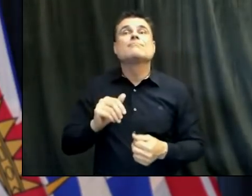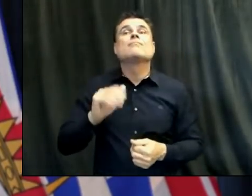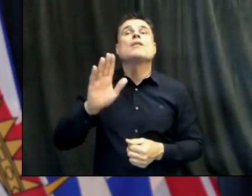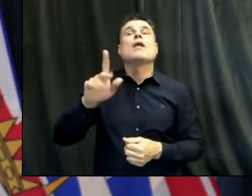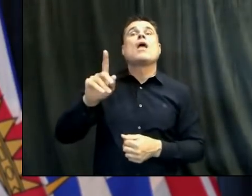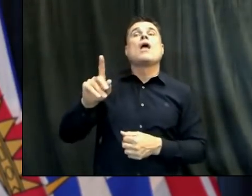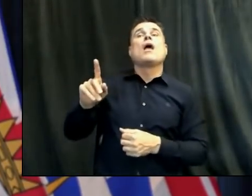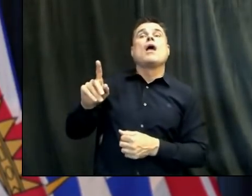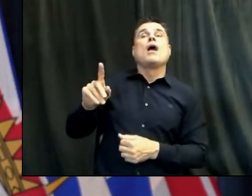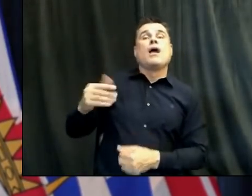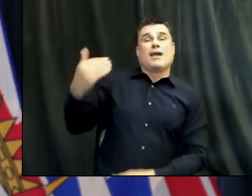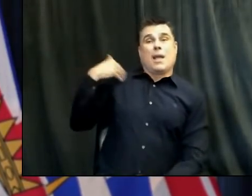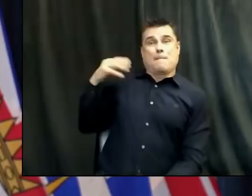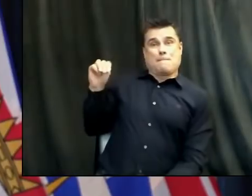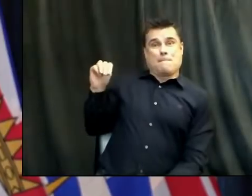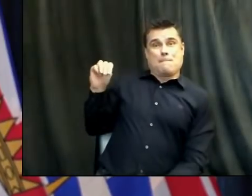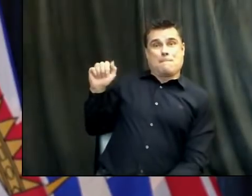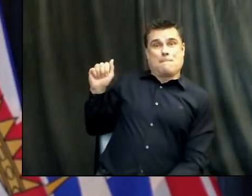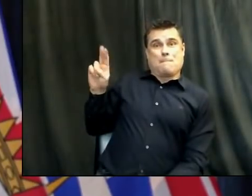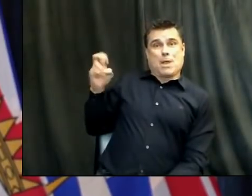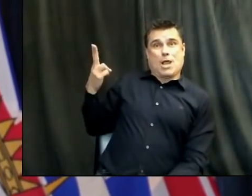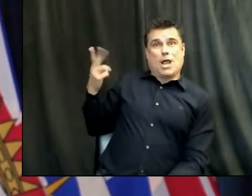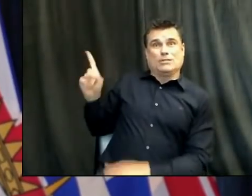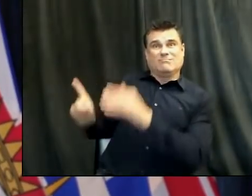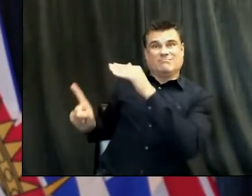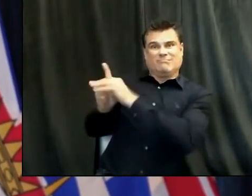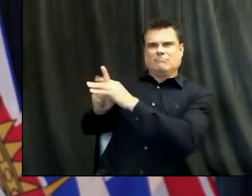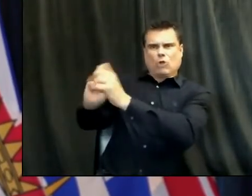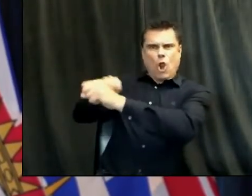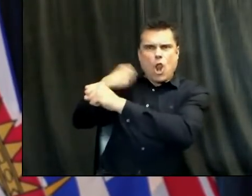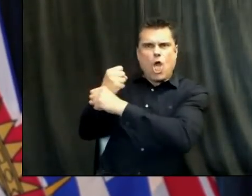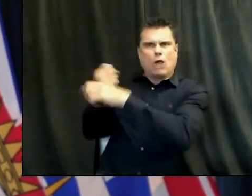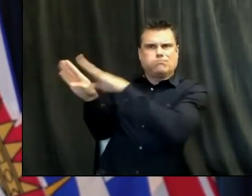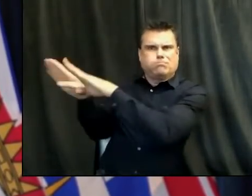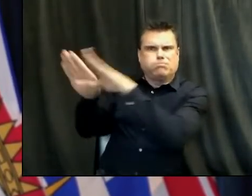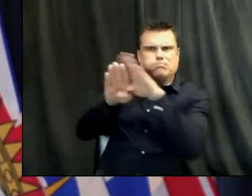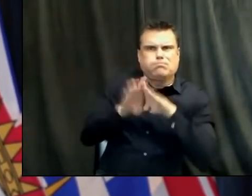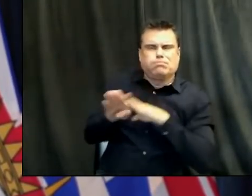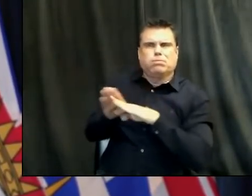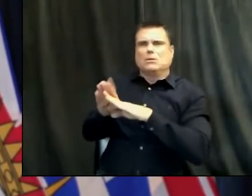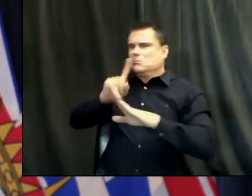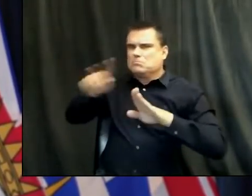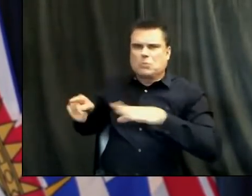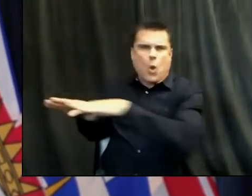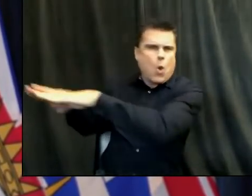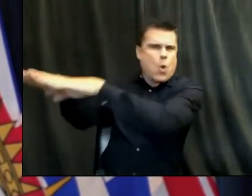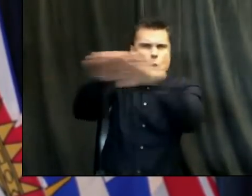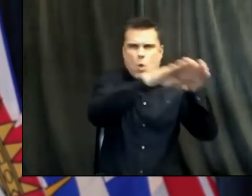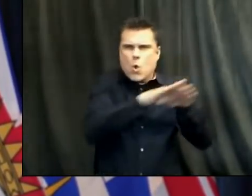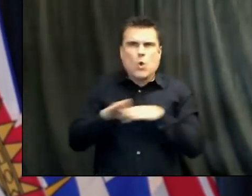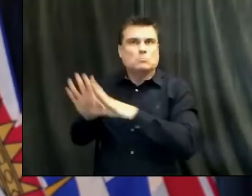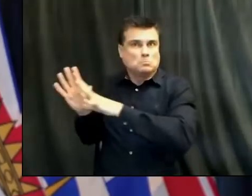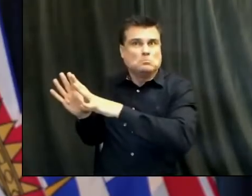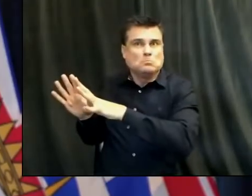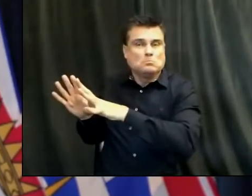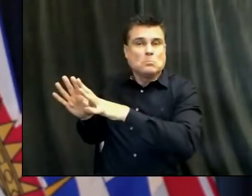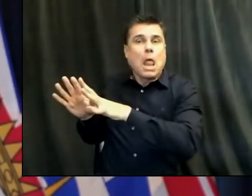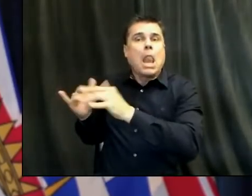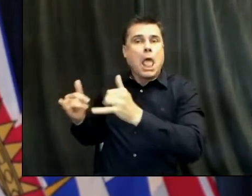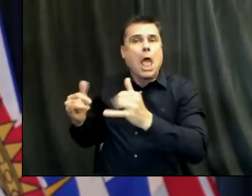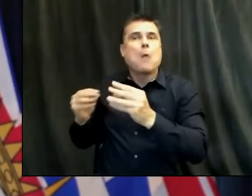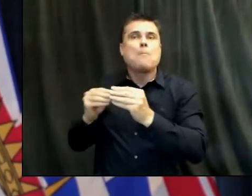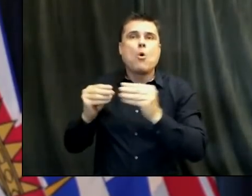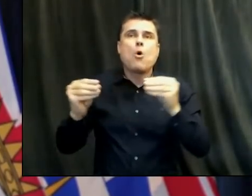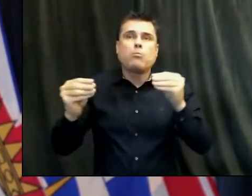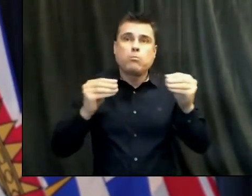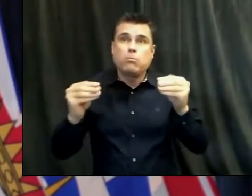wave? Or is this perhaps linked to the virus mutating or changing other factors?